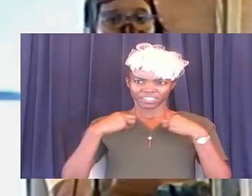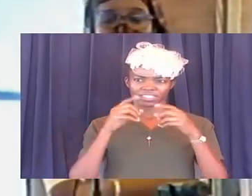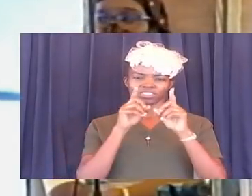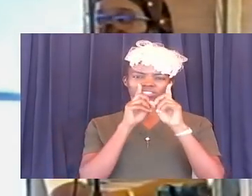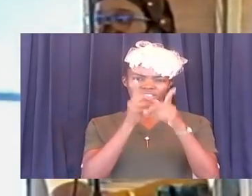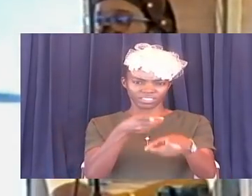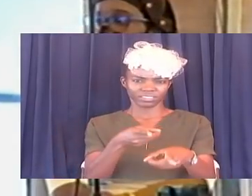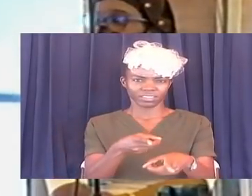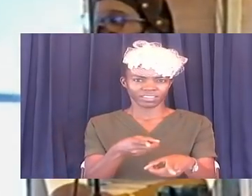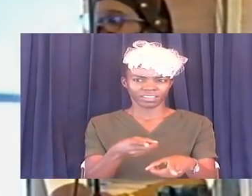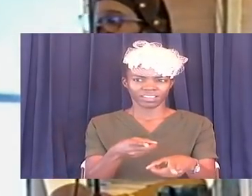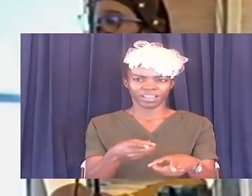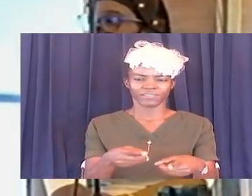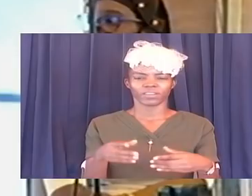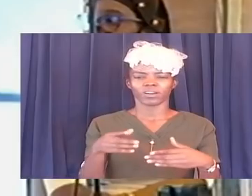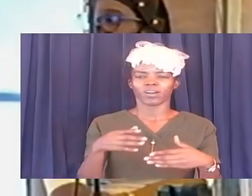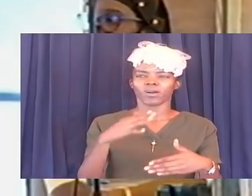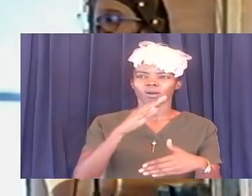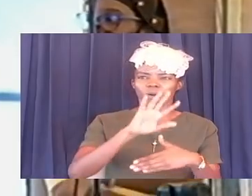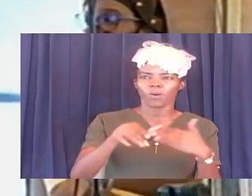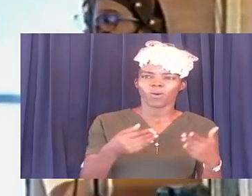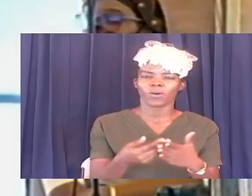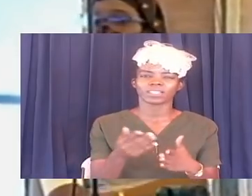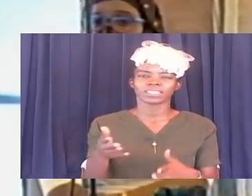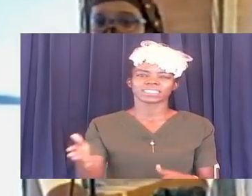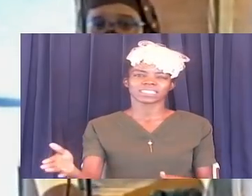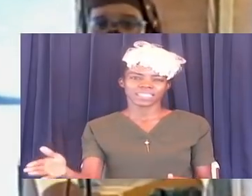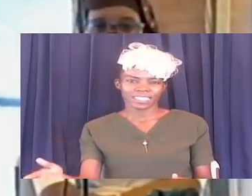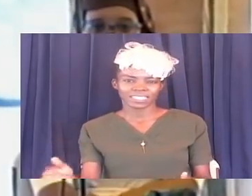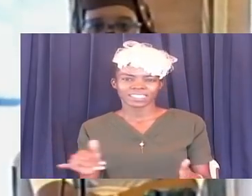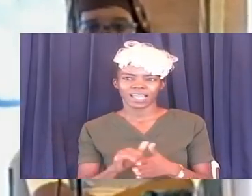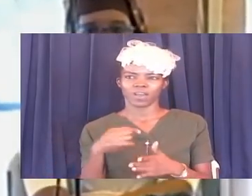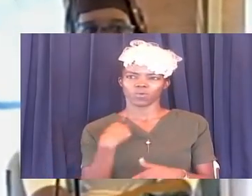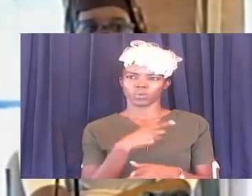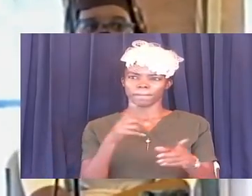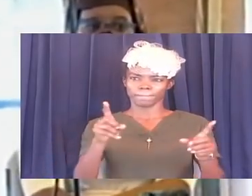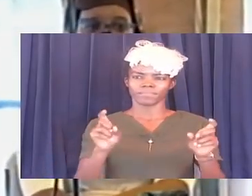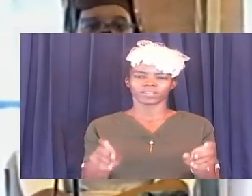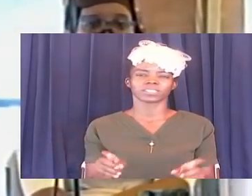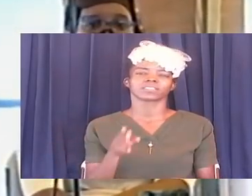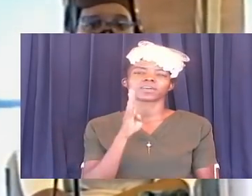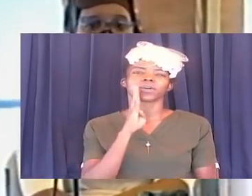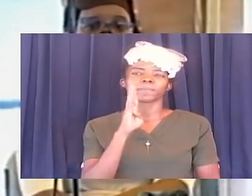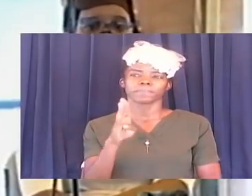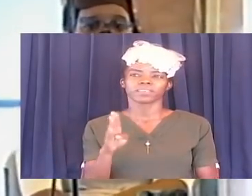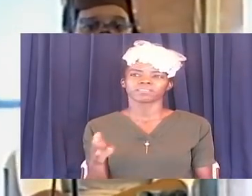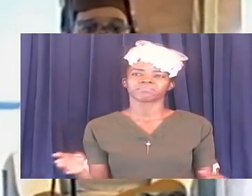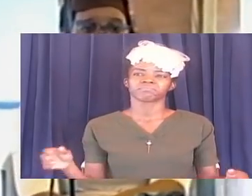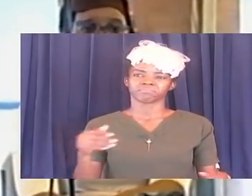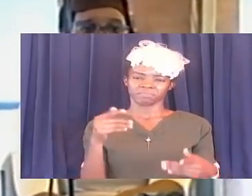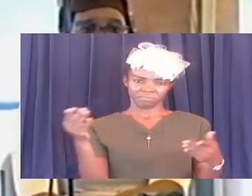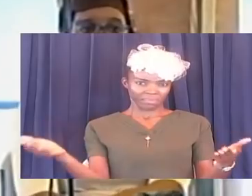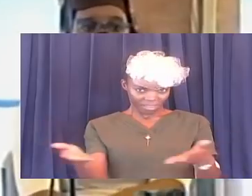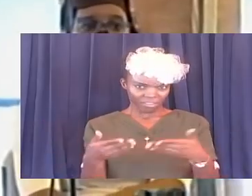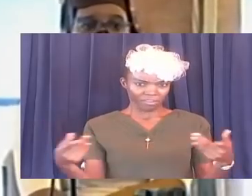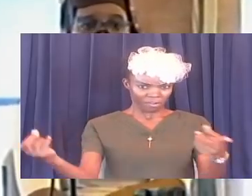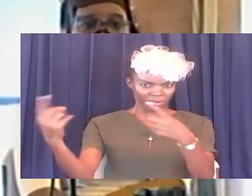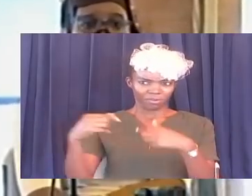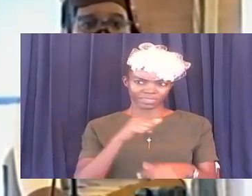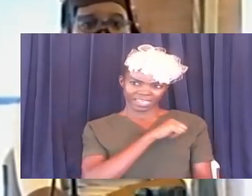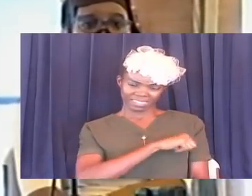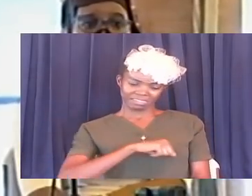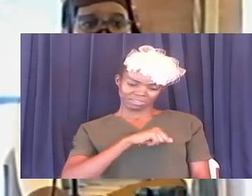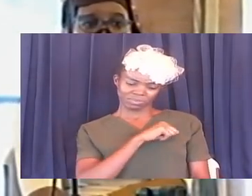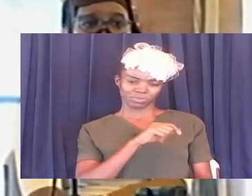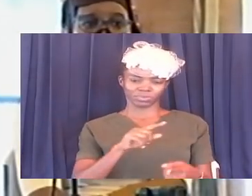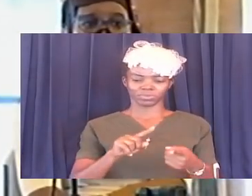that we are to be, here comes the attitude towards it. Because